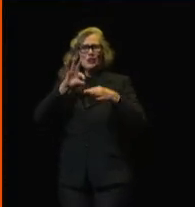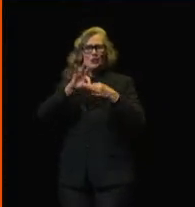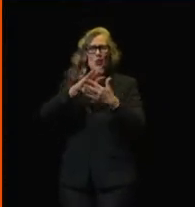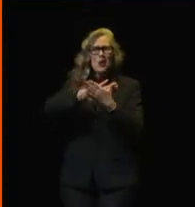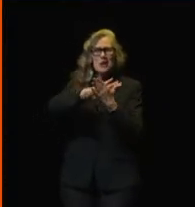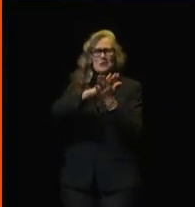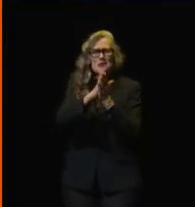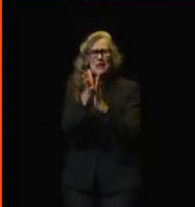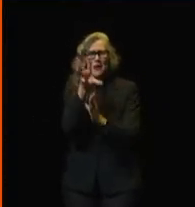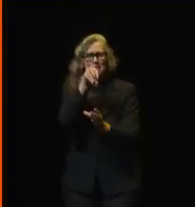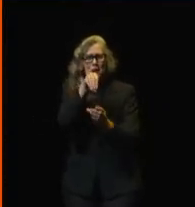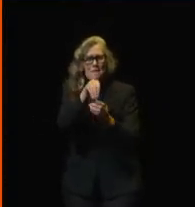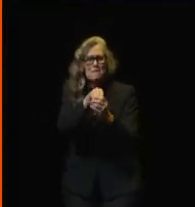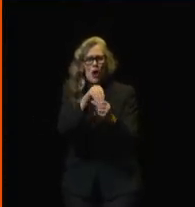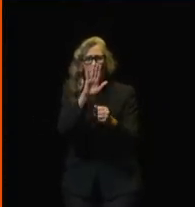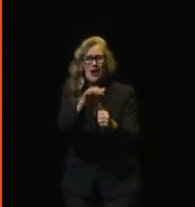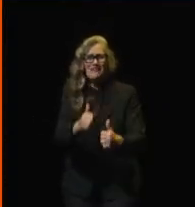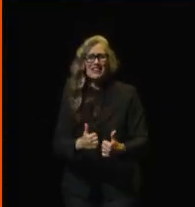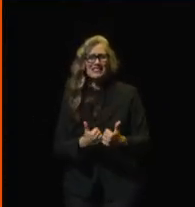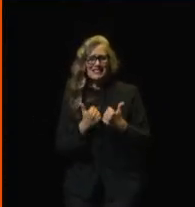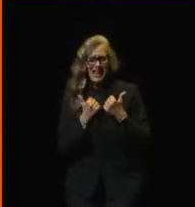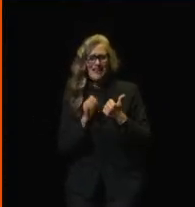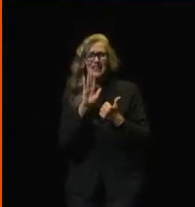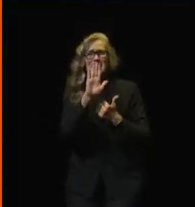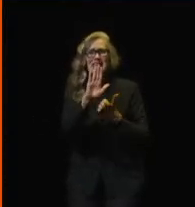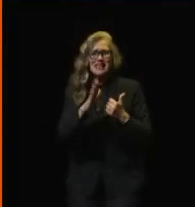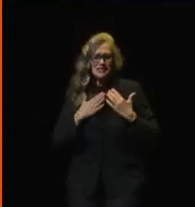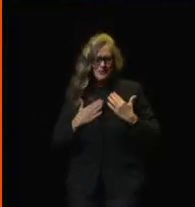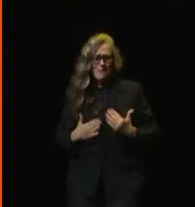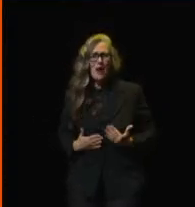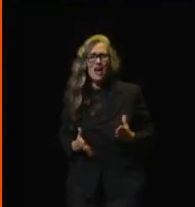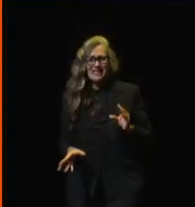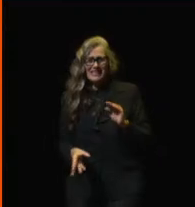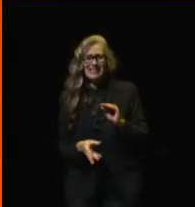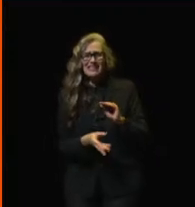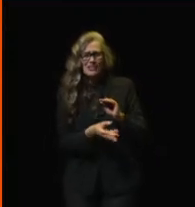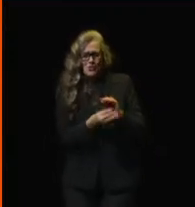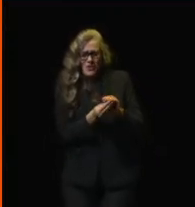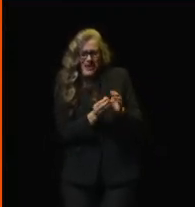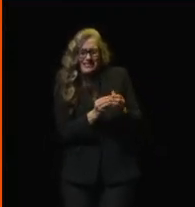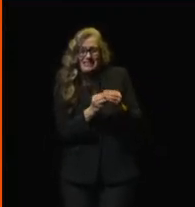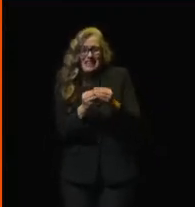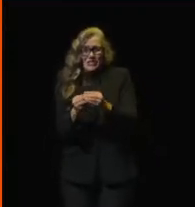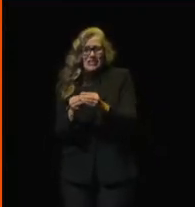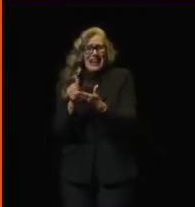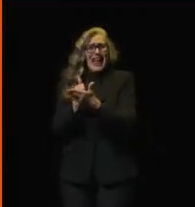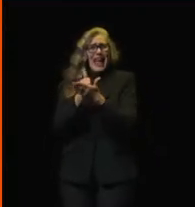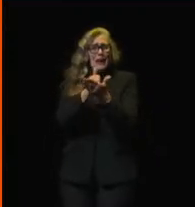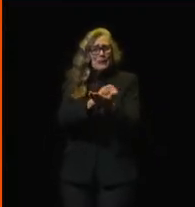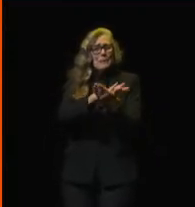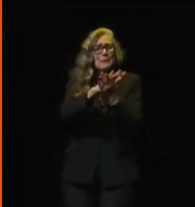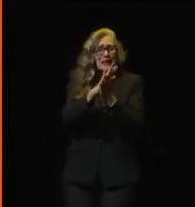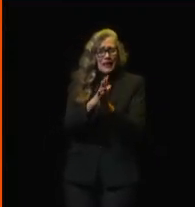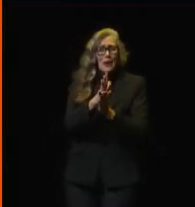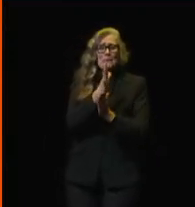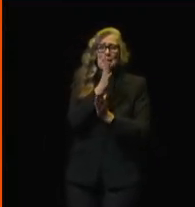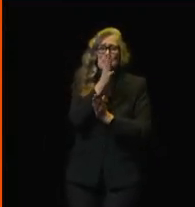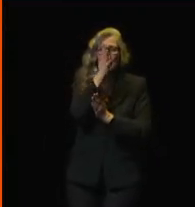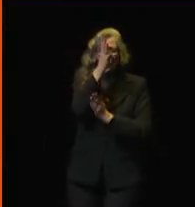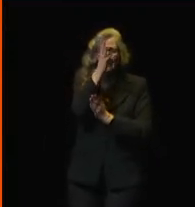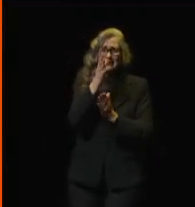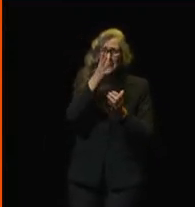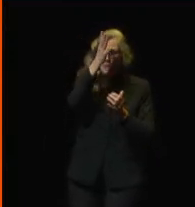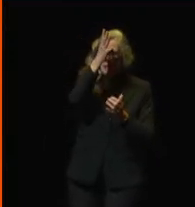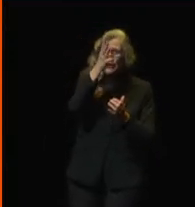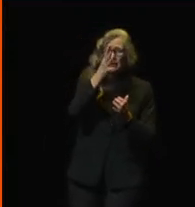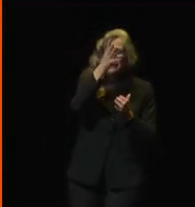his urgent work, to continue being a parent to Carl and Willow, and a partner to Rachel, and so